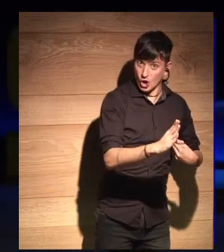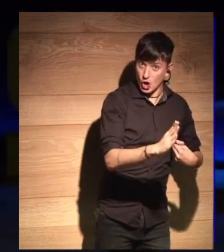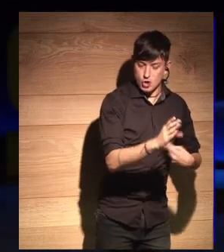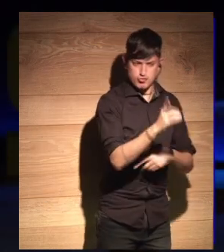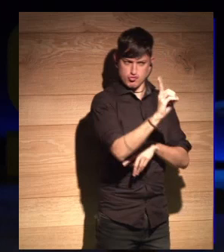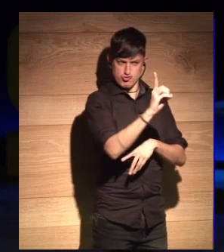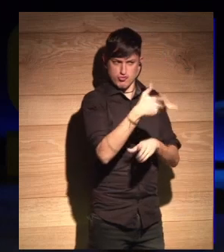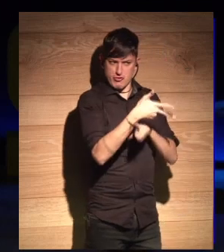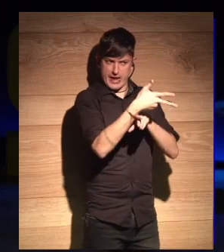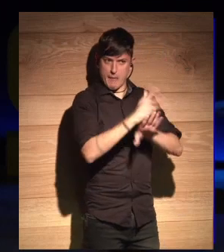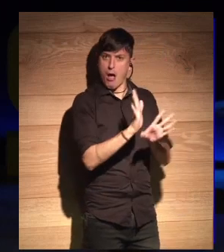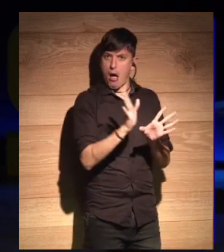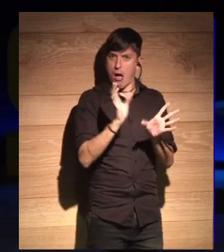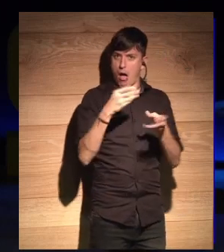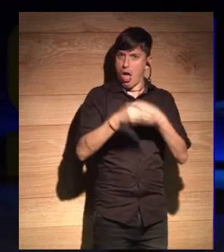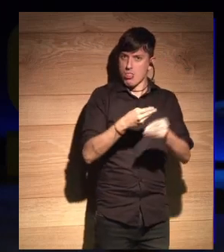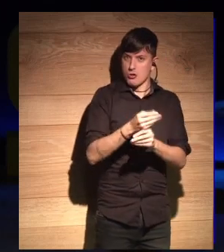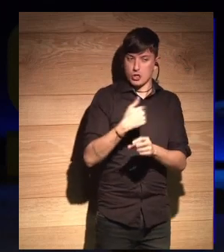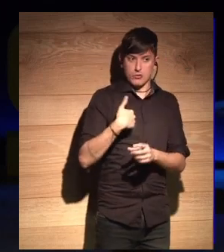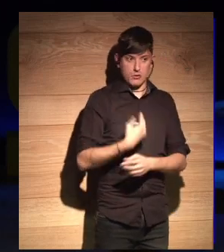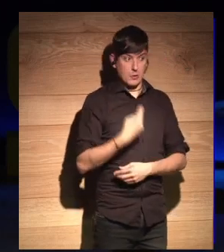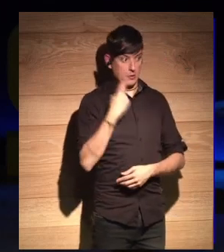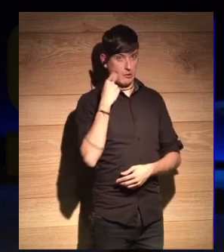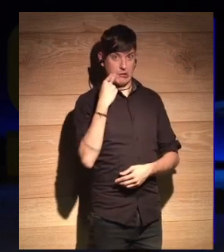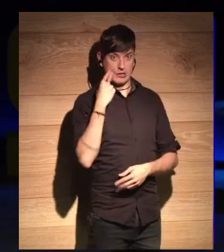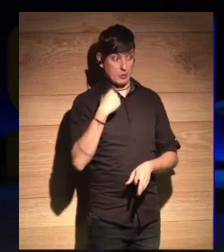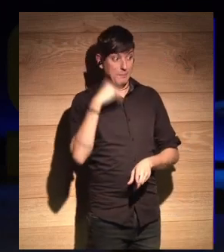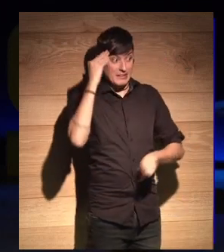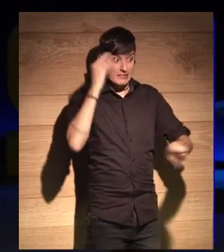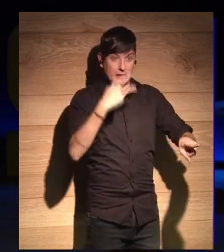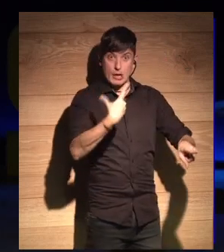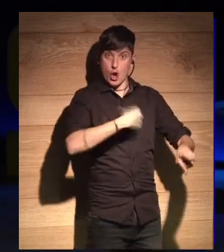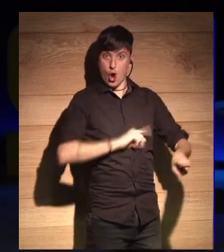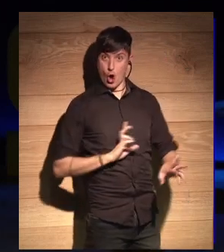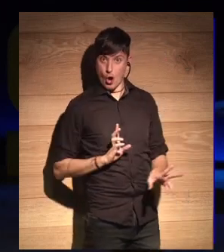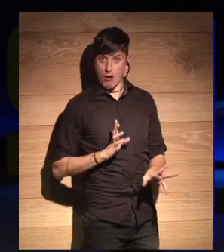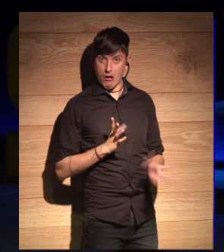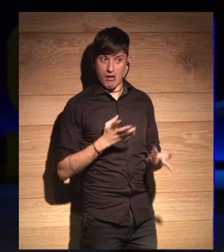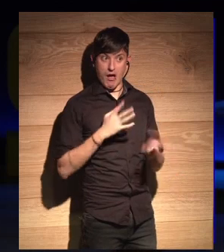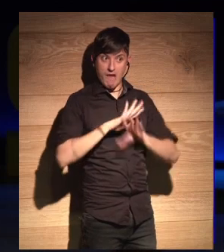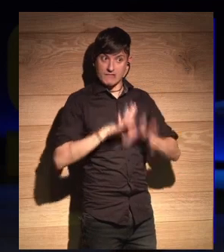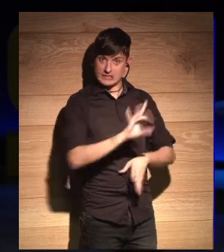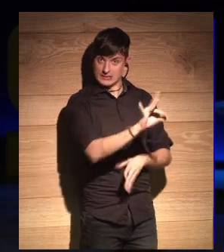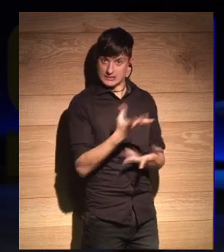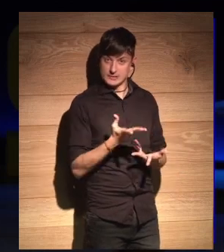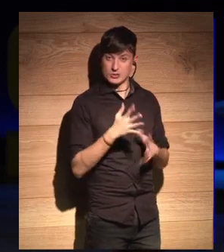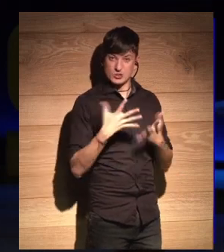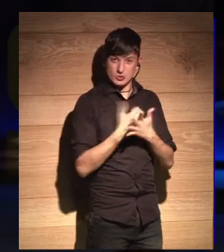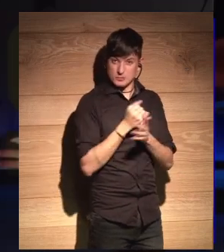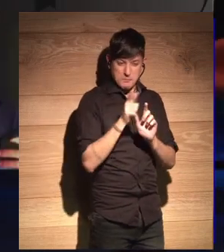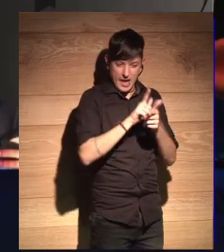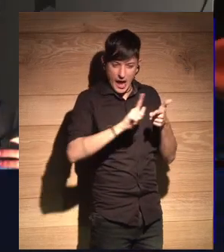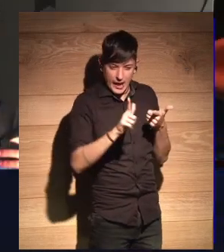because I thought she was going to say no. But then what we did was just the journey, as having Rebecca start the first